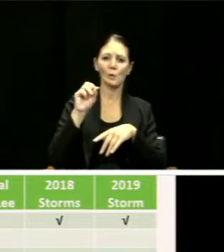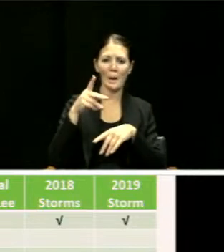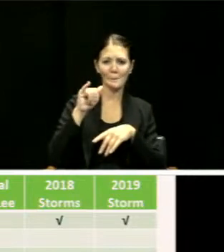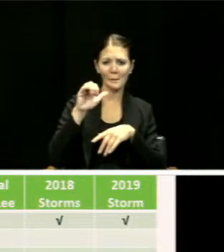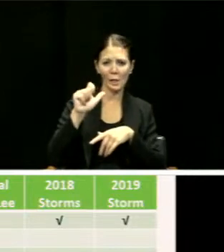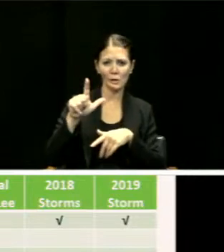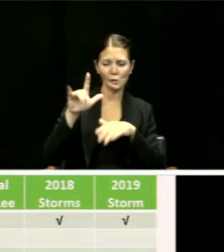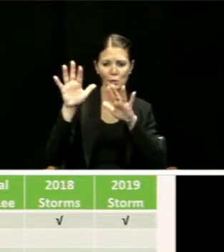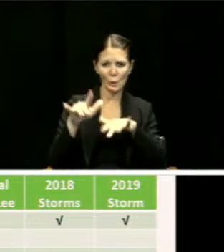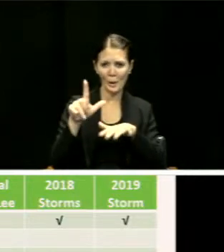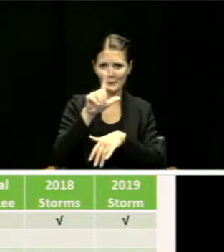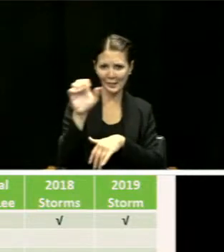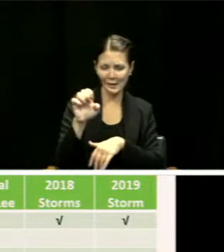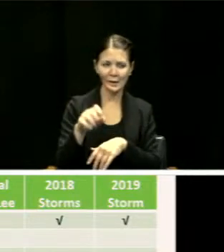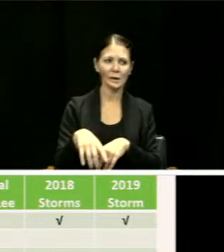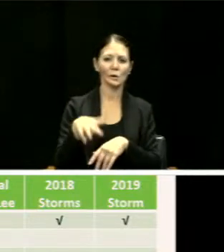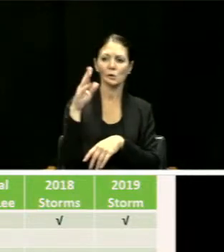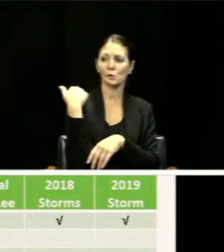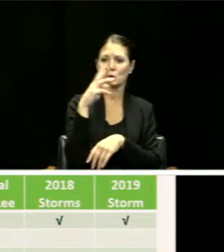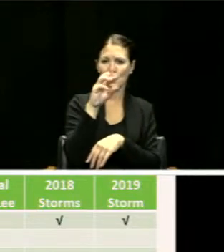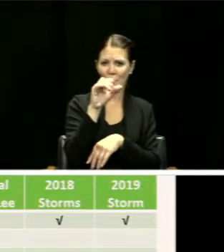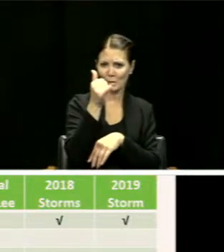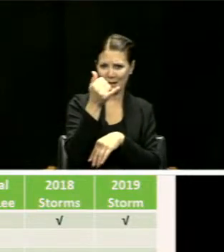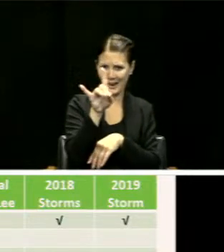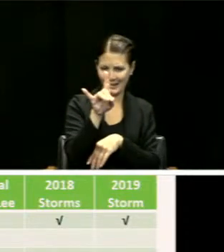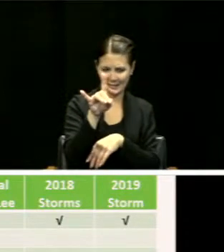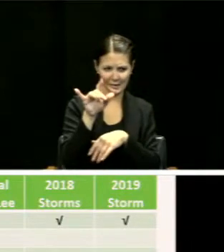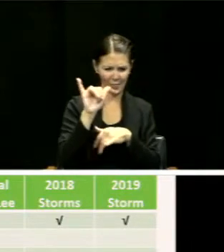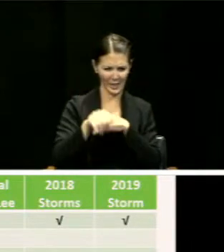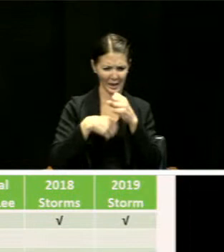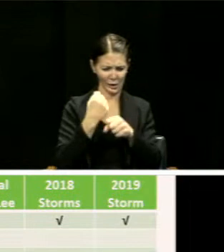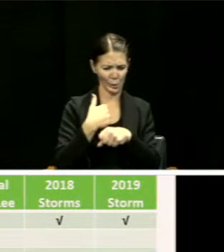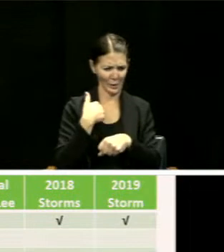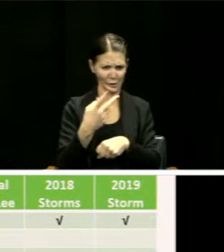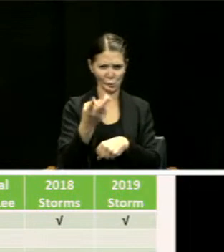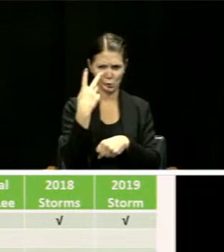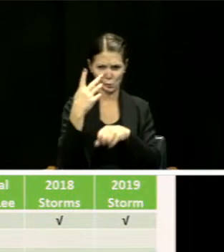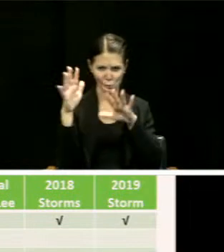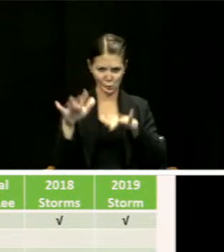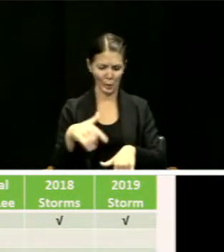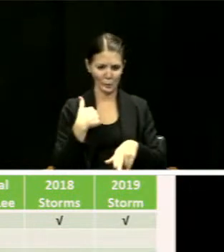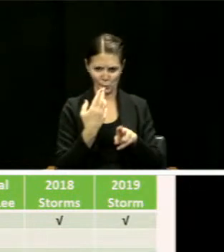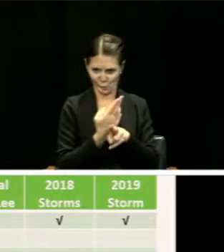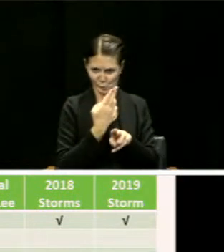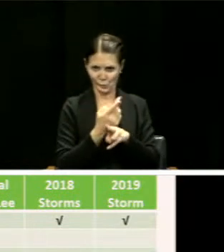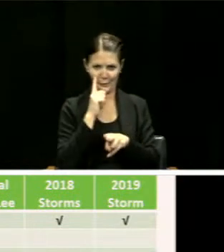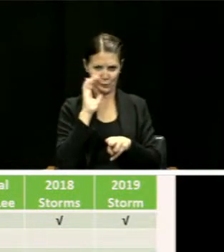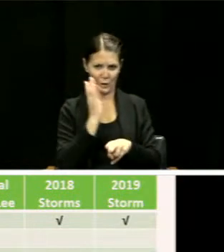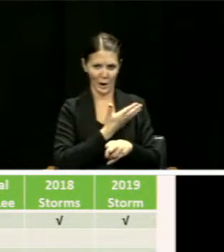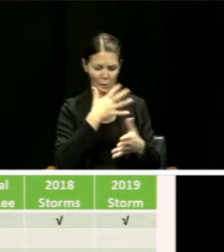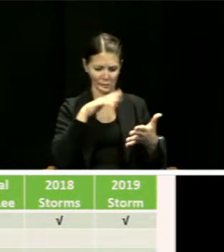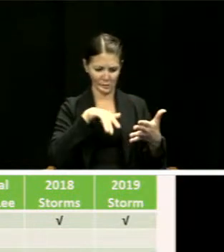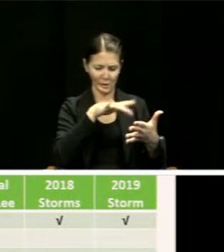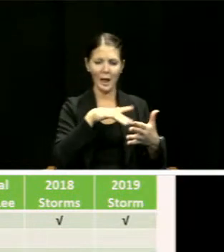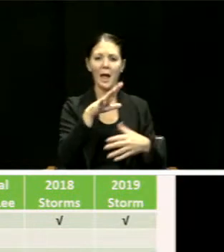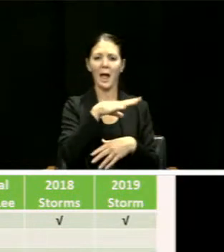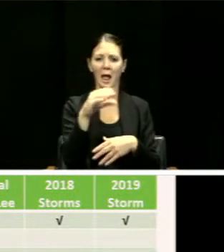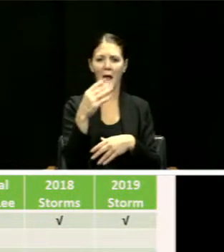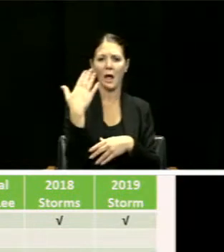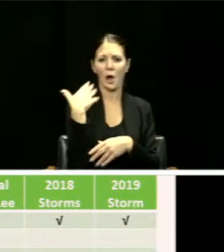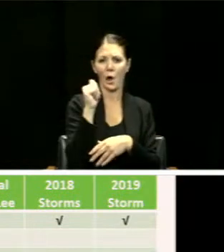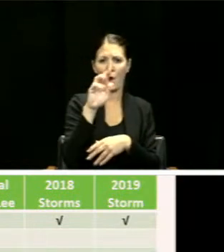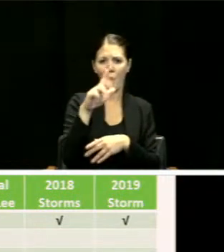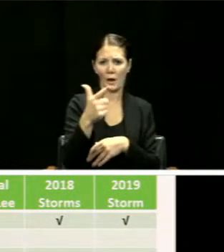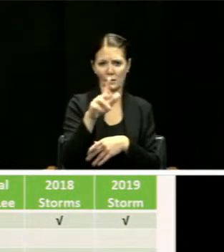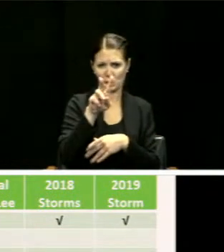at the 2018 storms. There were 2 storms during that year that we modeled. And then we also looked at the August 2019